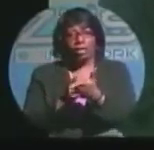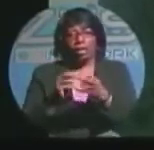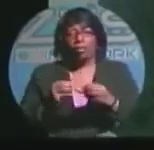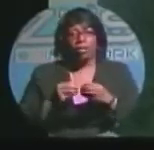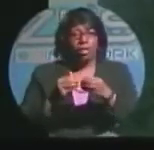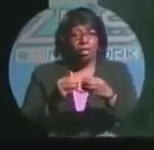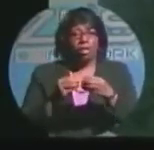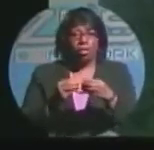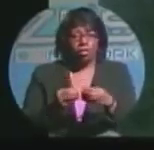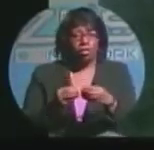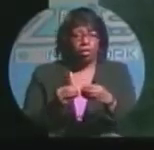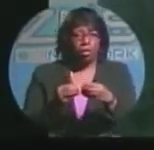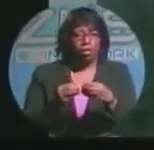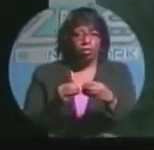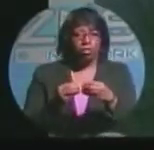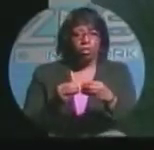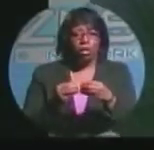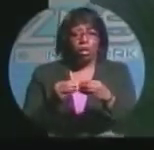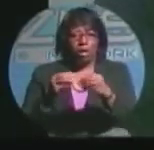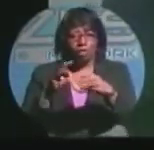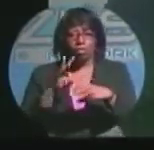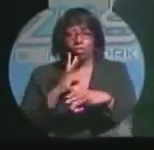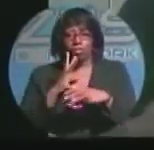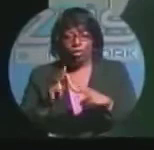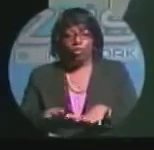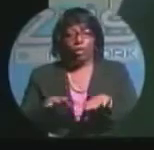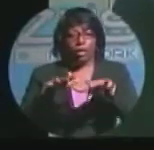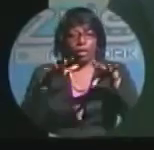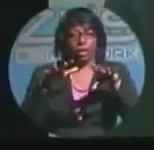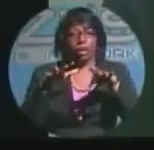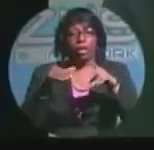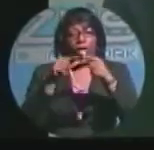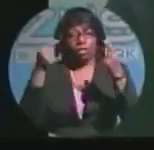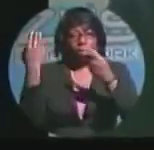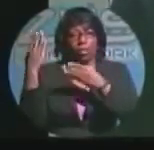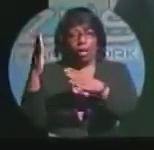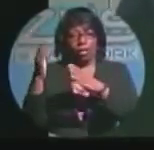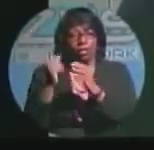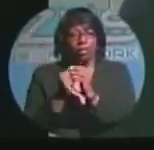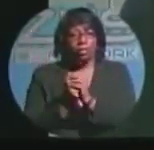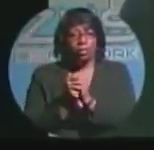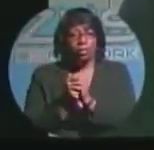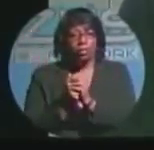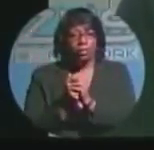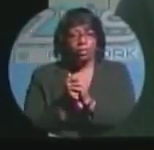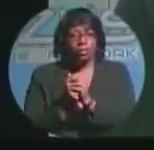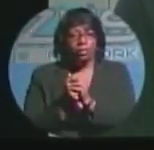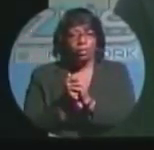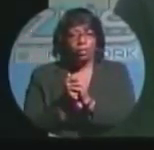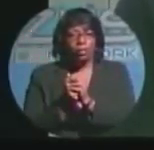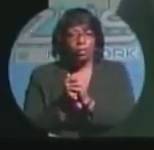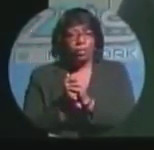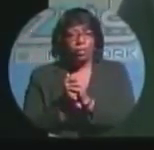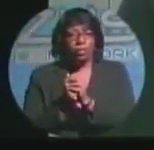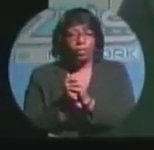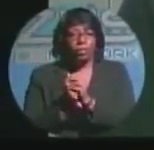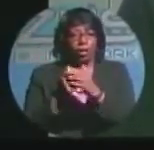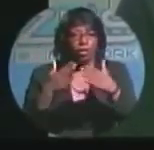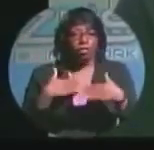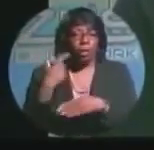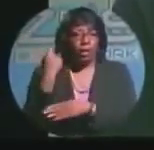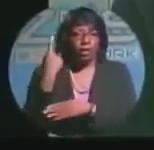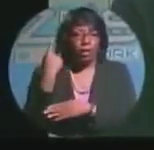northern side of the island of Grand Bahama. Grand Bahama has officially, to my